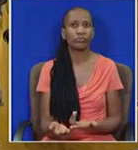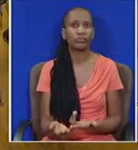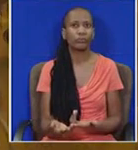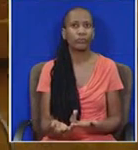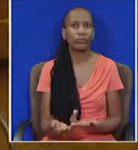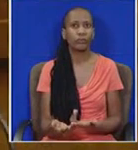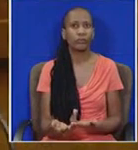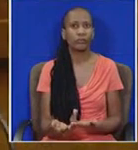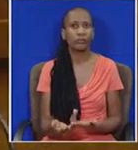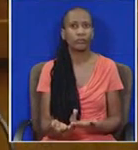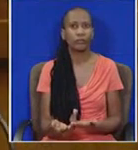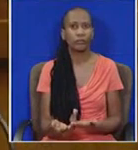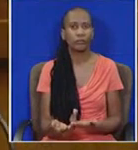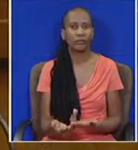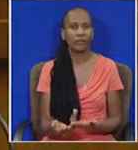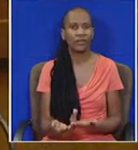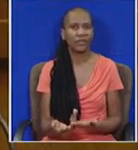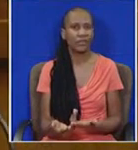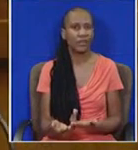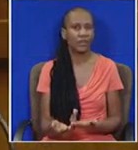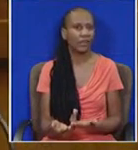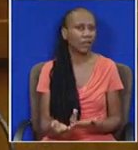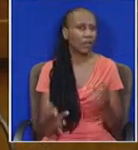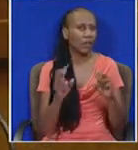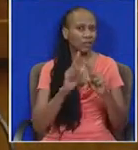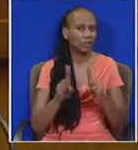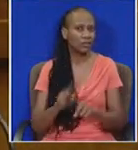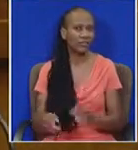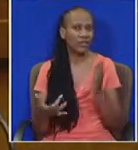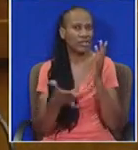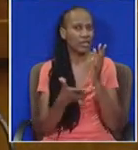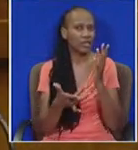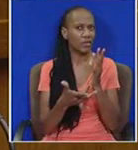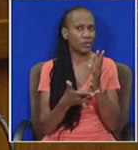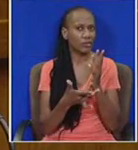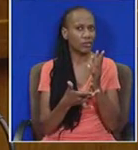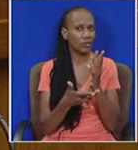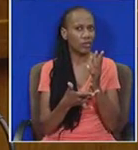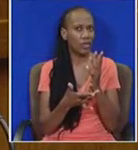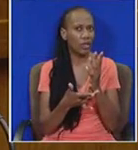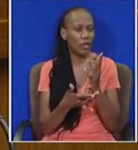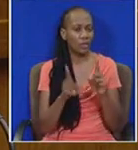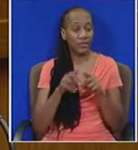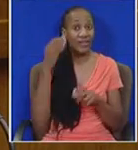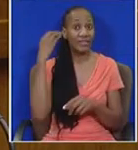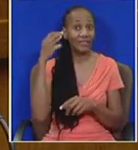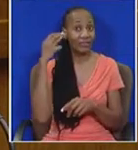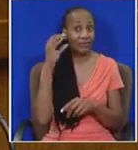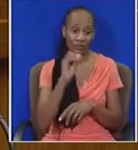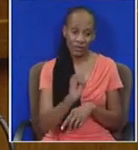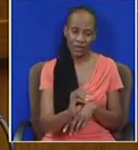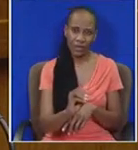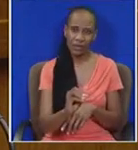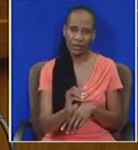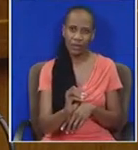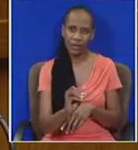supports my argument. Every technology that gives the iPhone its smartphone capabilities owes its